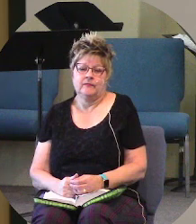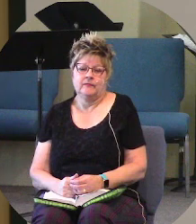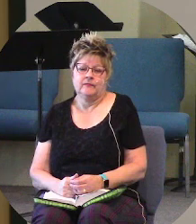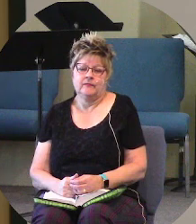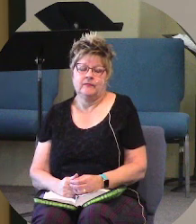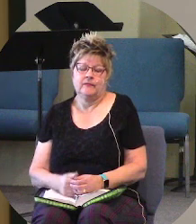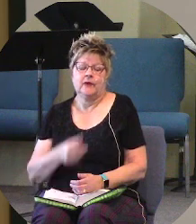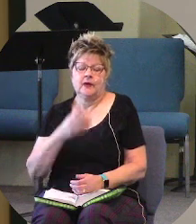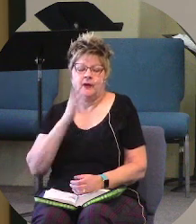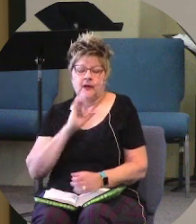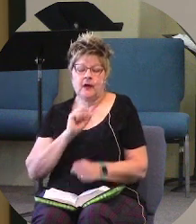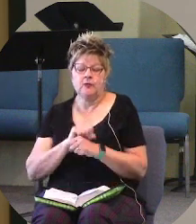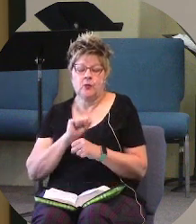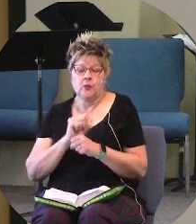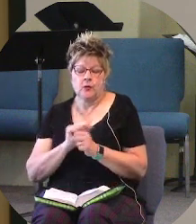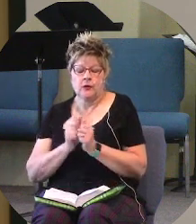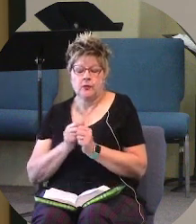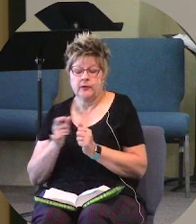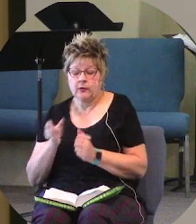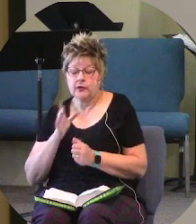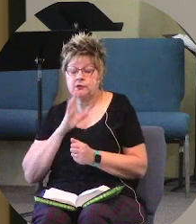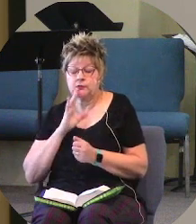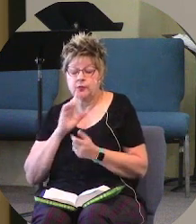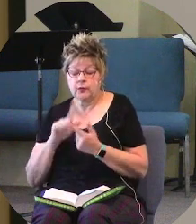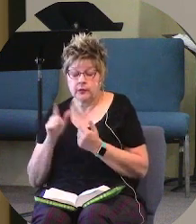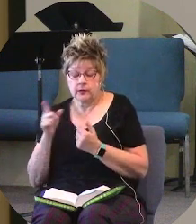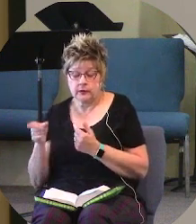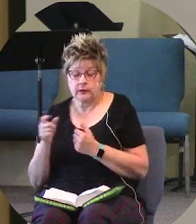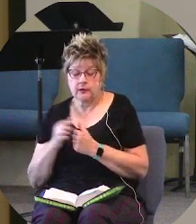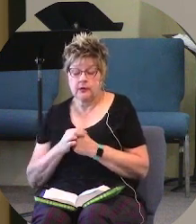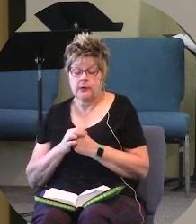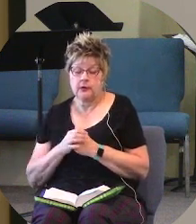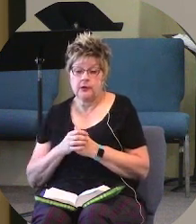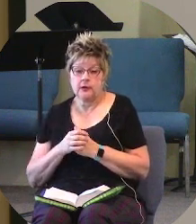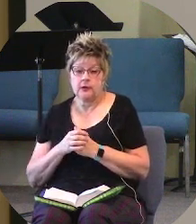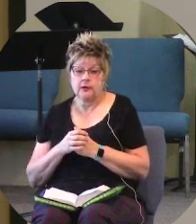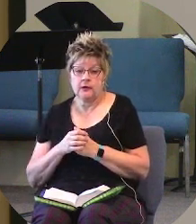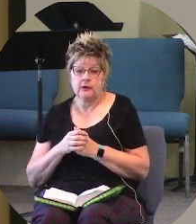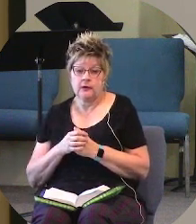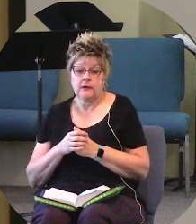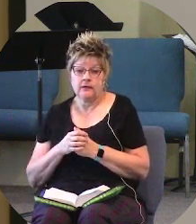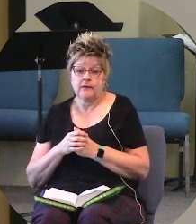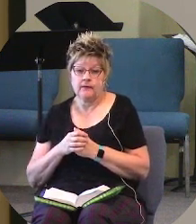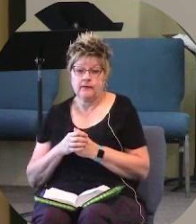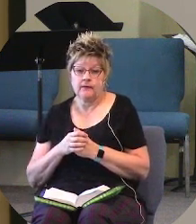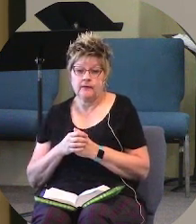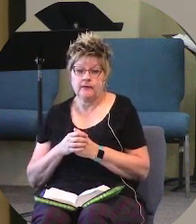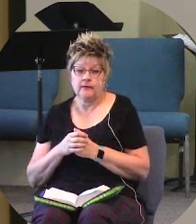And God worked with her and spoke to her. And